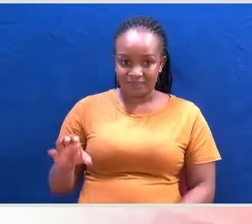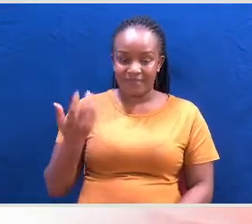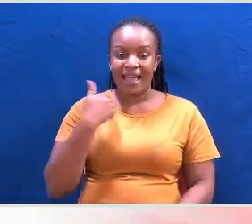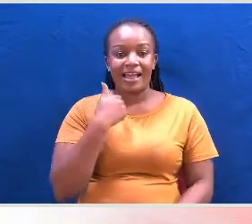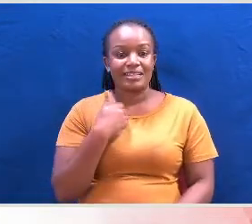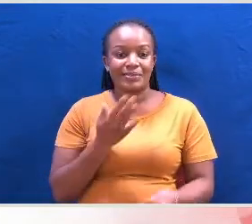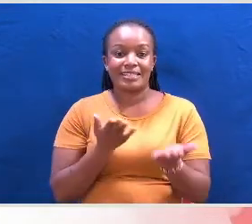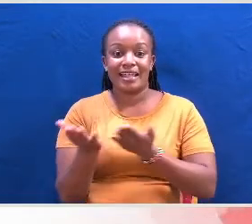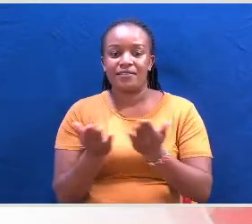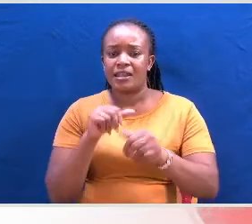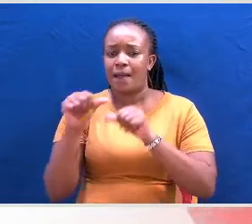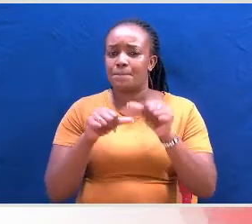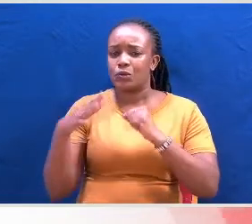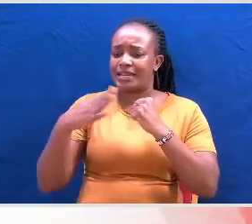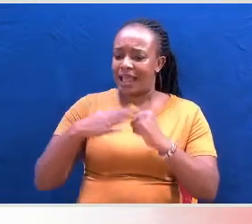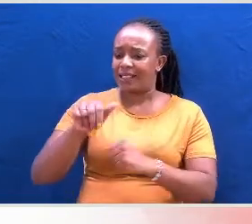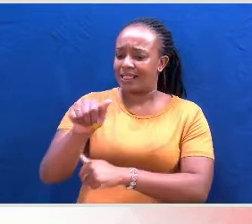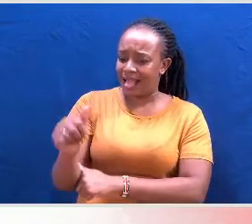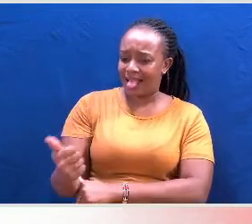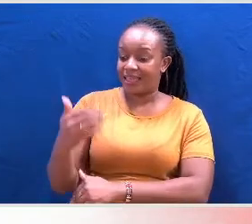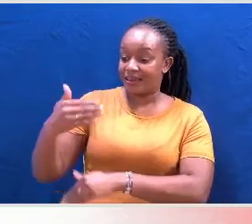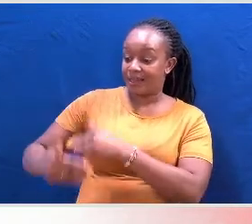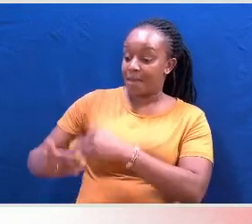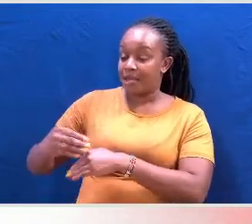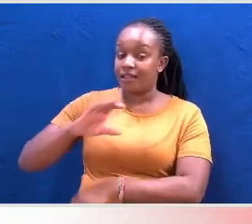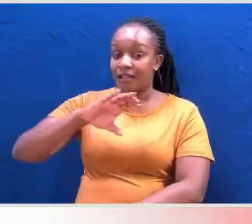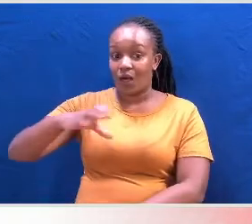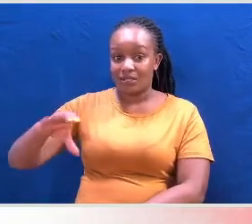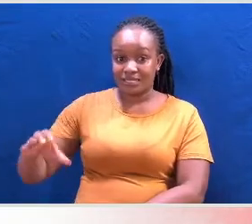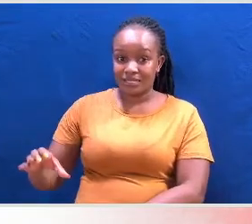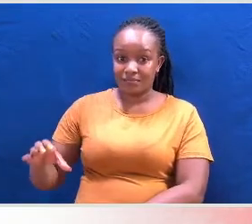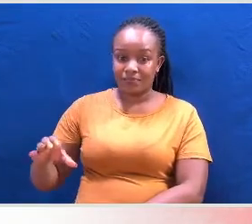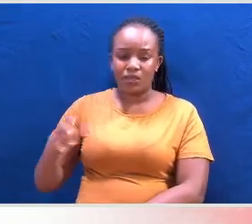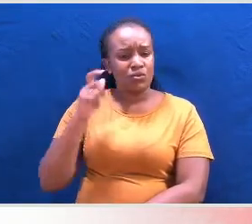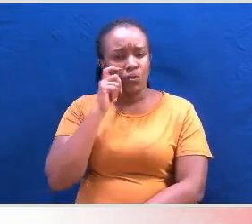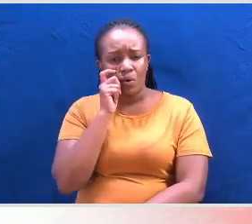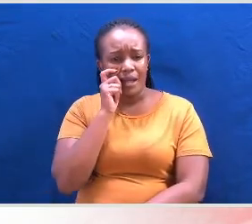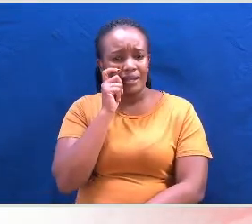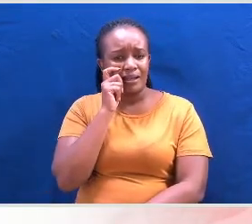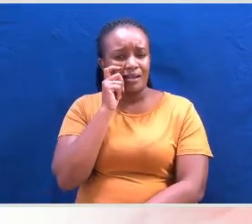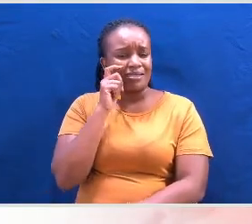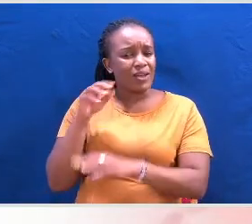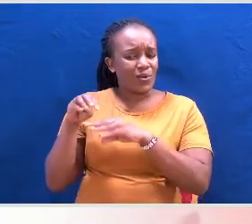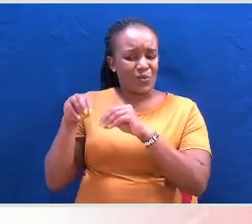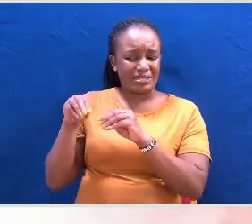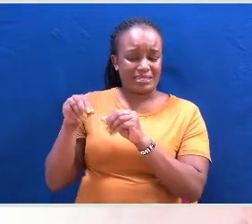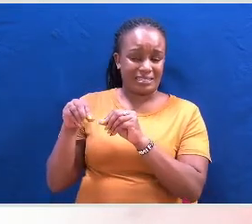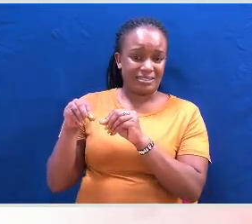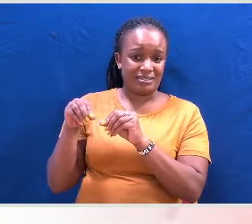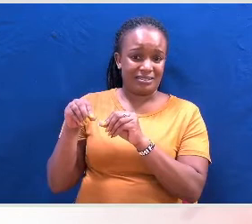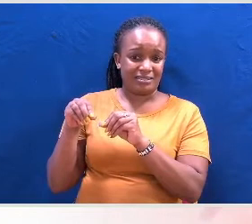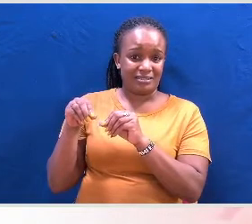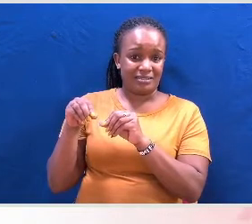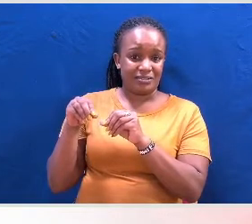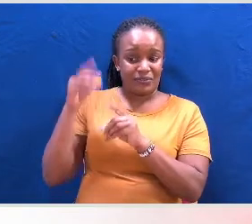serves nine other neighboring counties. And you wonder what quality of judgment